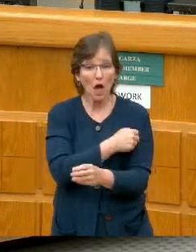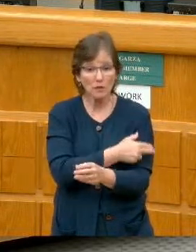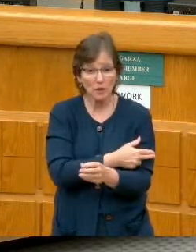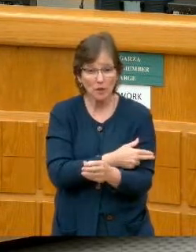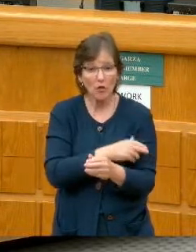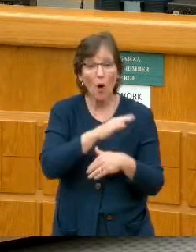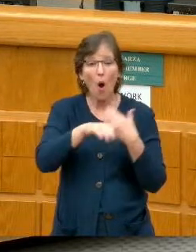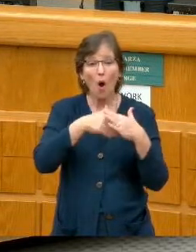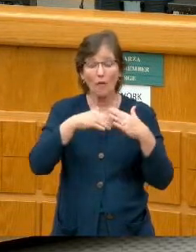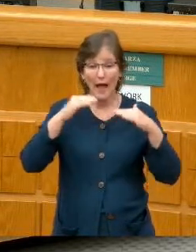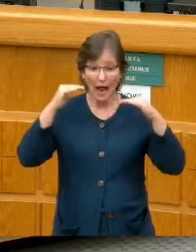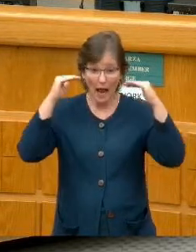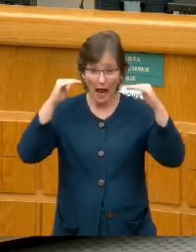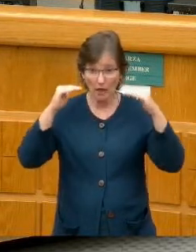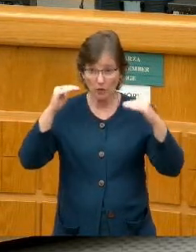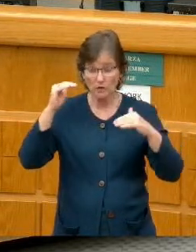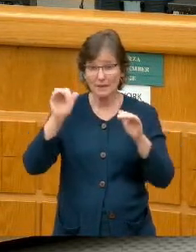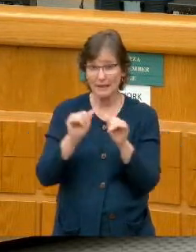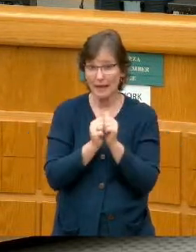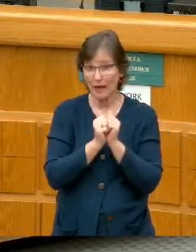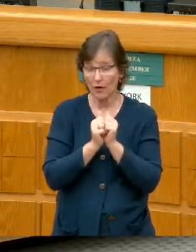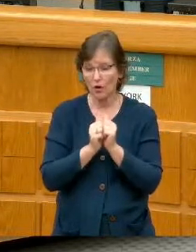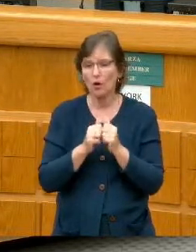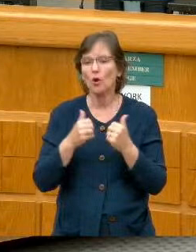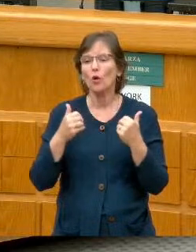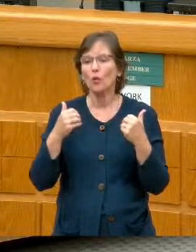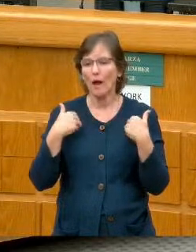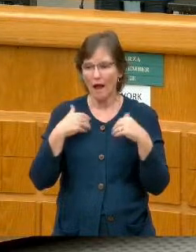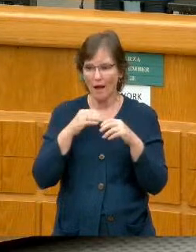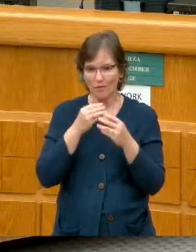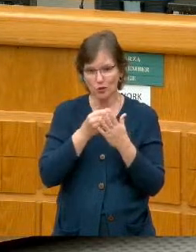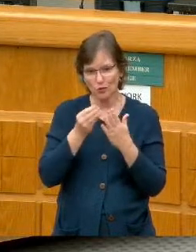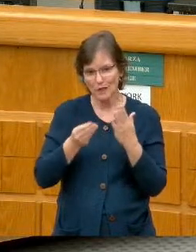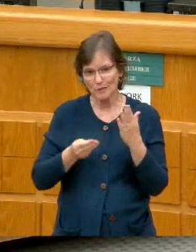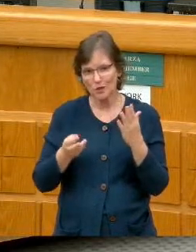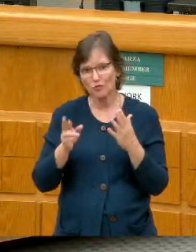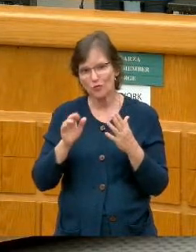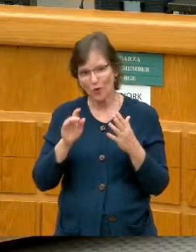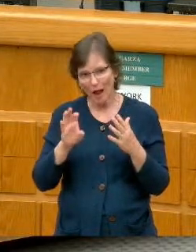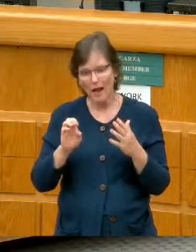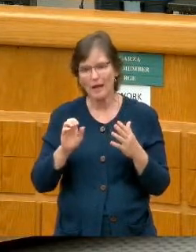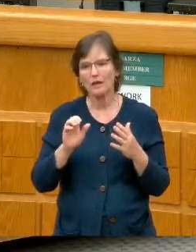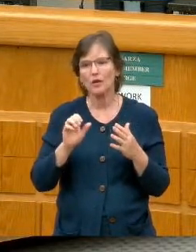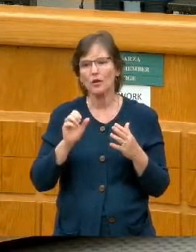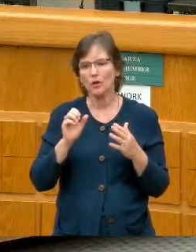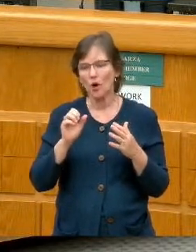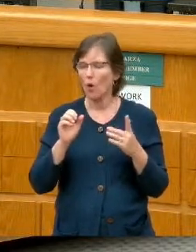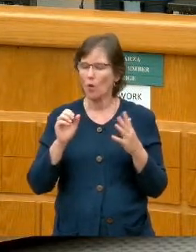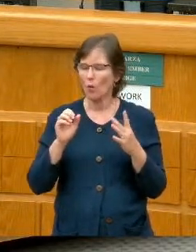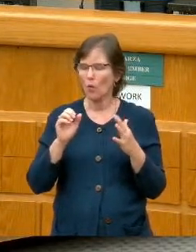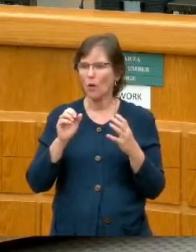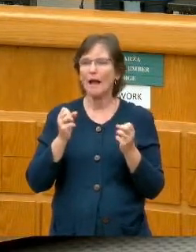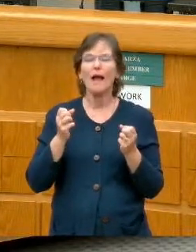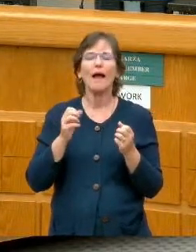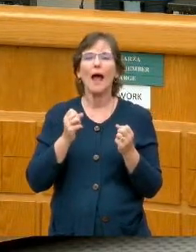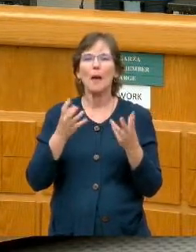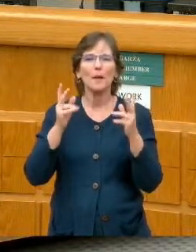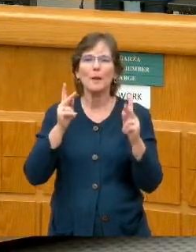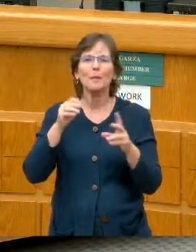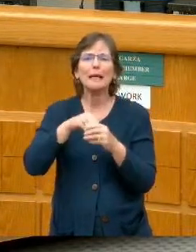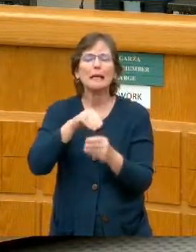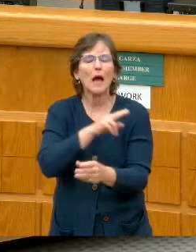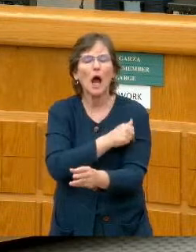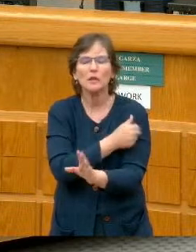we're at 9.8%. So we're well below that 15% threshold that would trigger businesses closing down